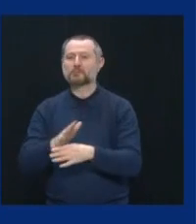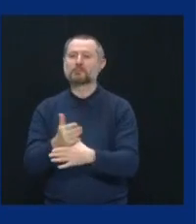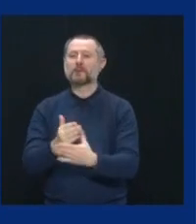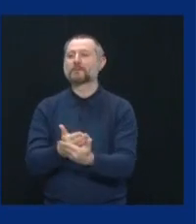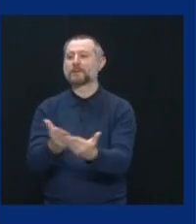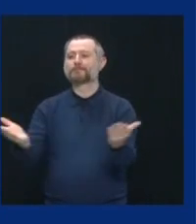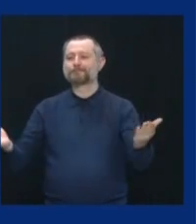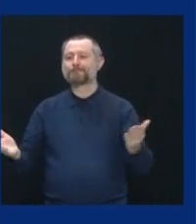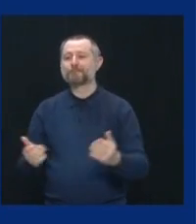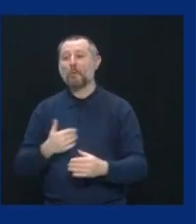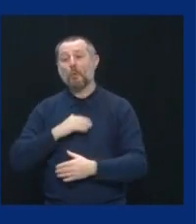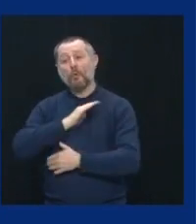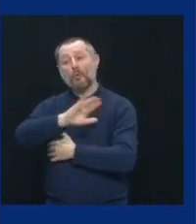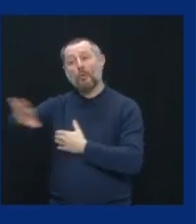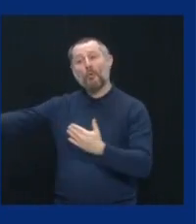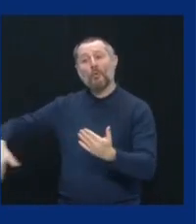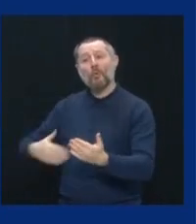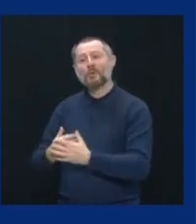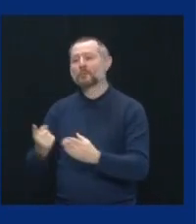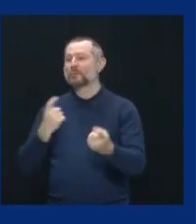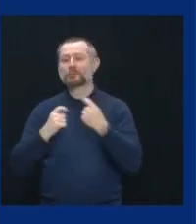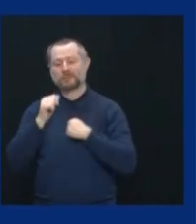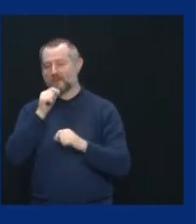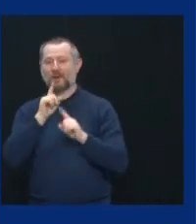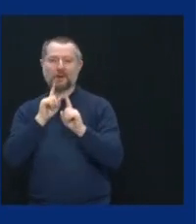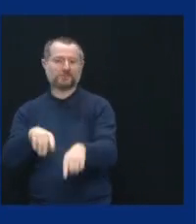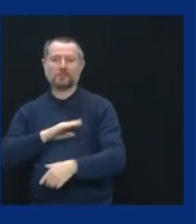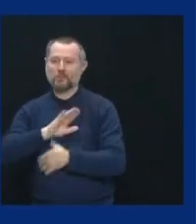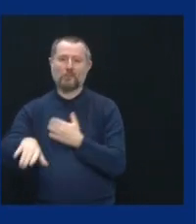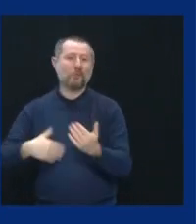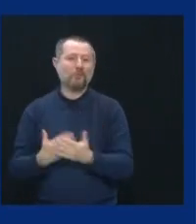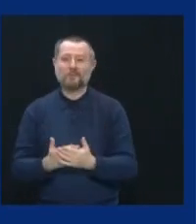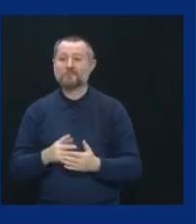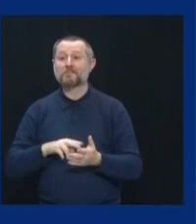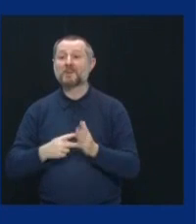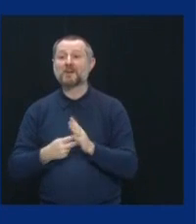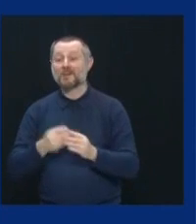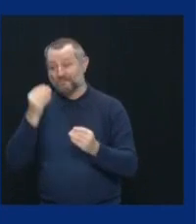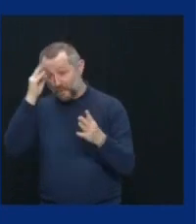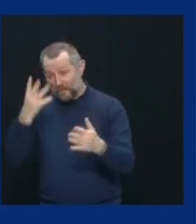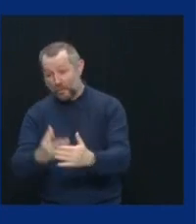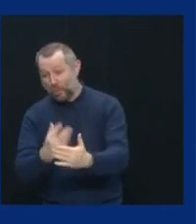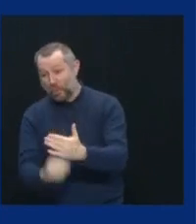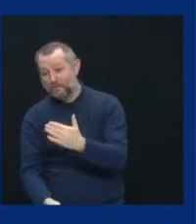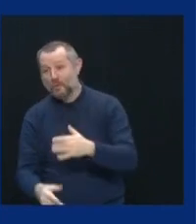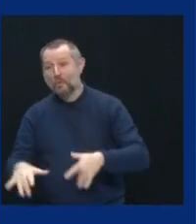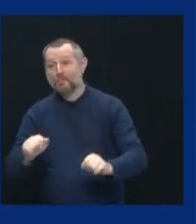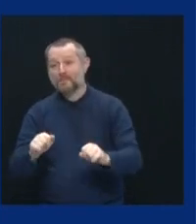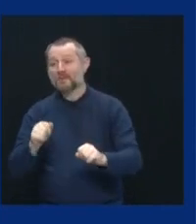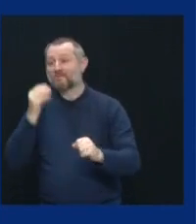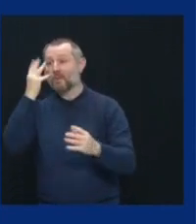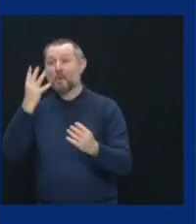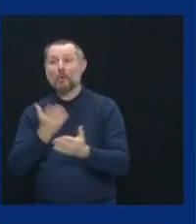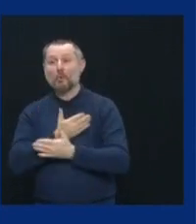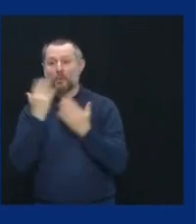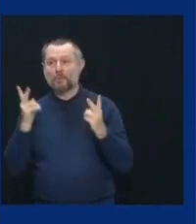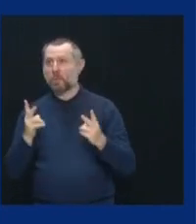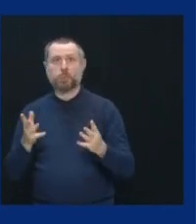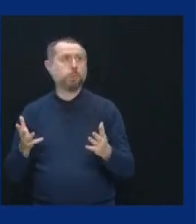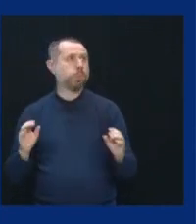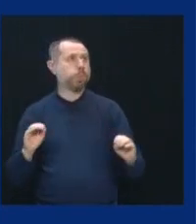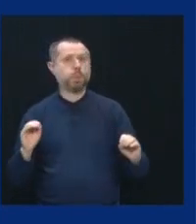every question. So it allowed the void to be created. The void begets disinformation.